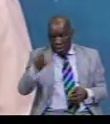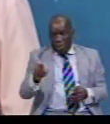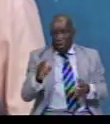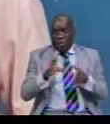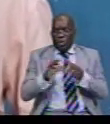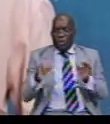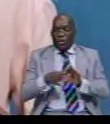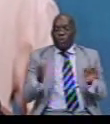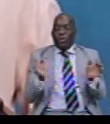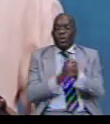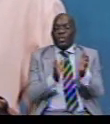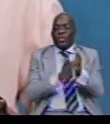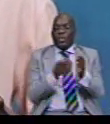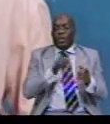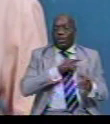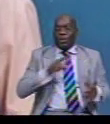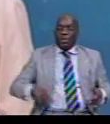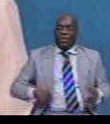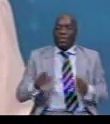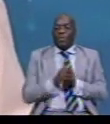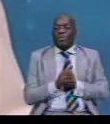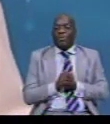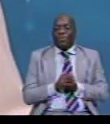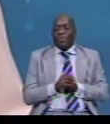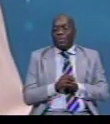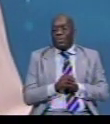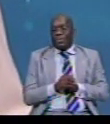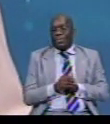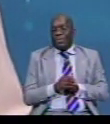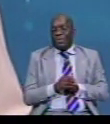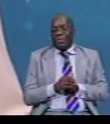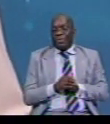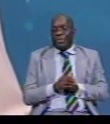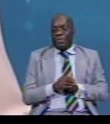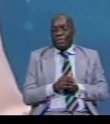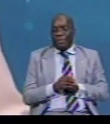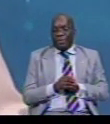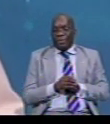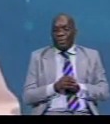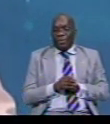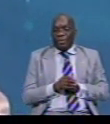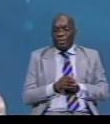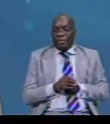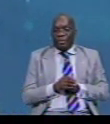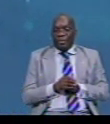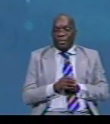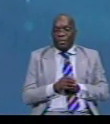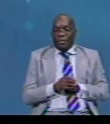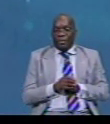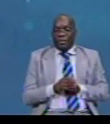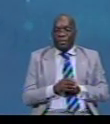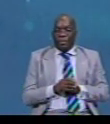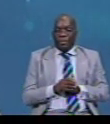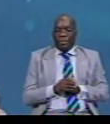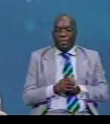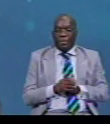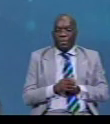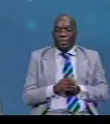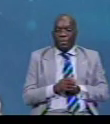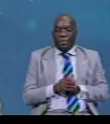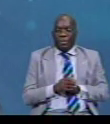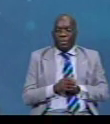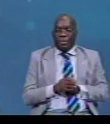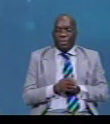Praise the Lord. I've been given time, and I want to be sure I finish within the time.